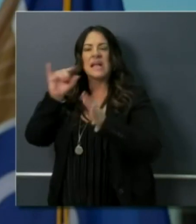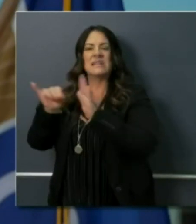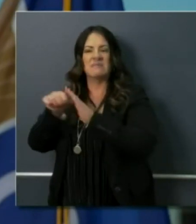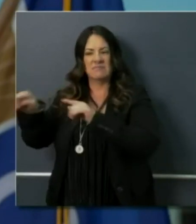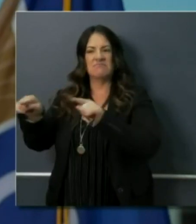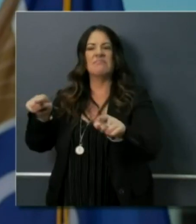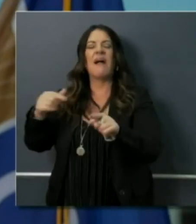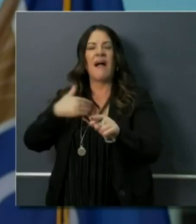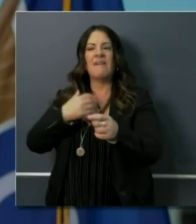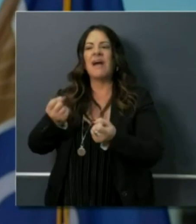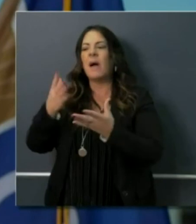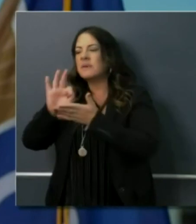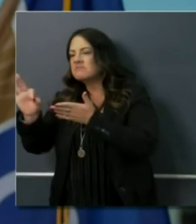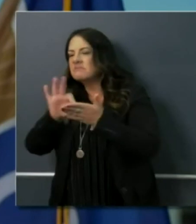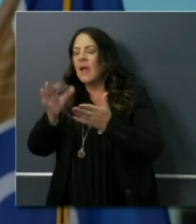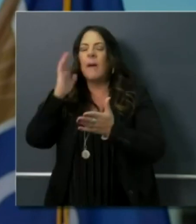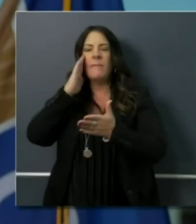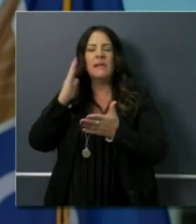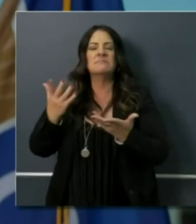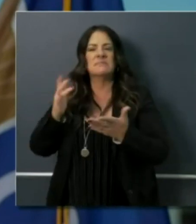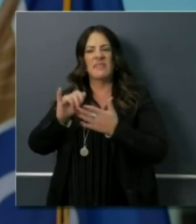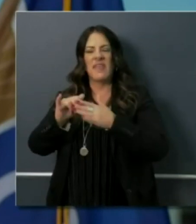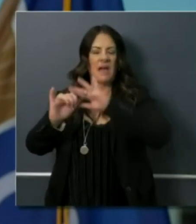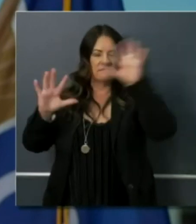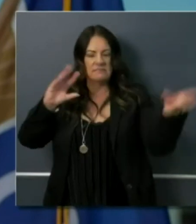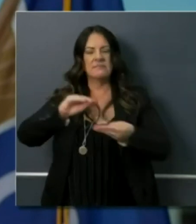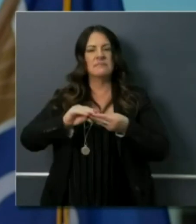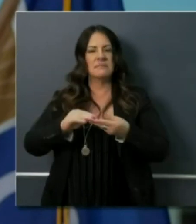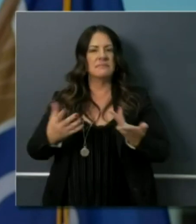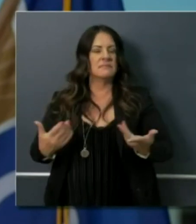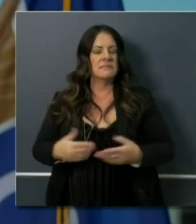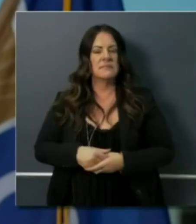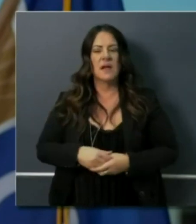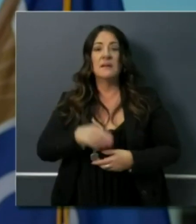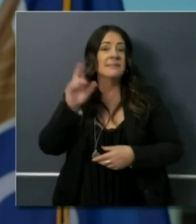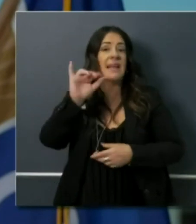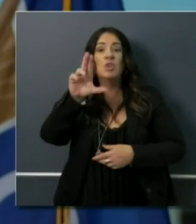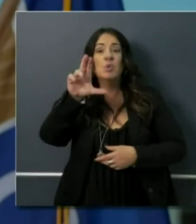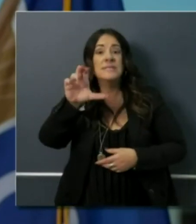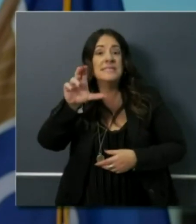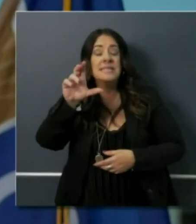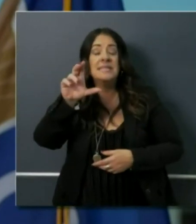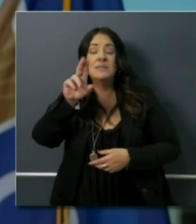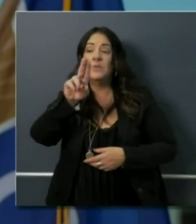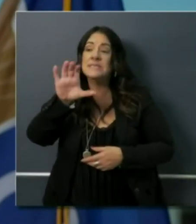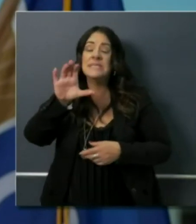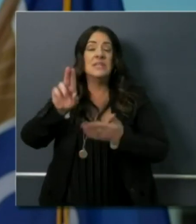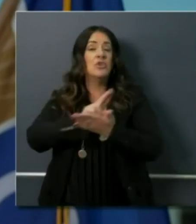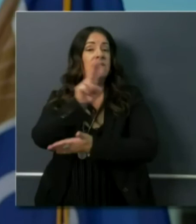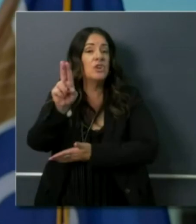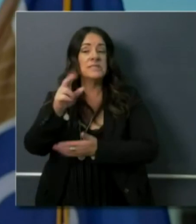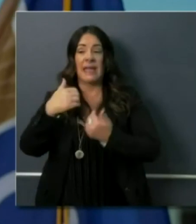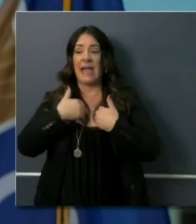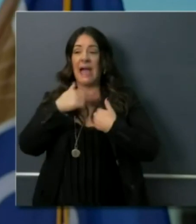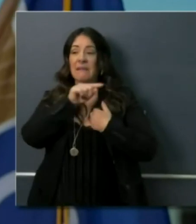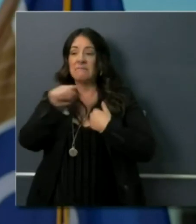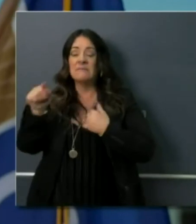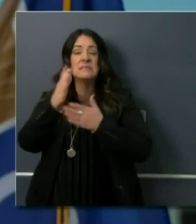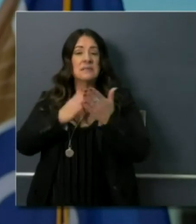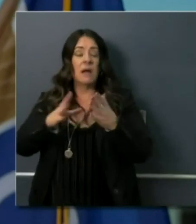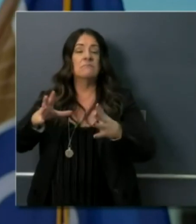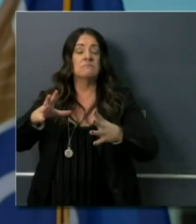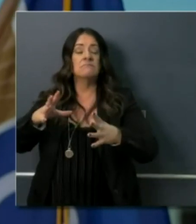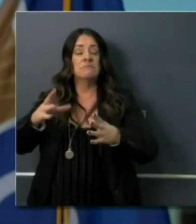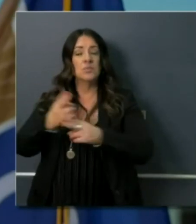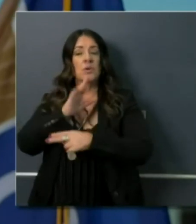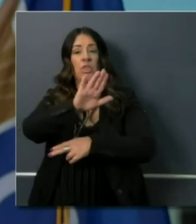additional surge capacity with our dormitories and the UCs and CSUs, which include some that have been identified specifically